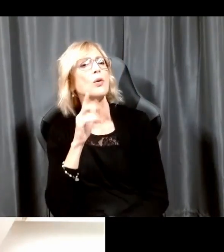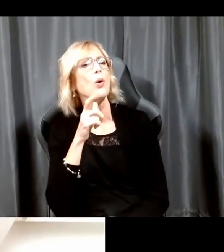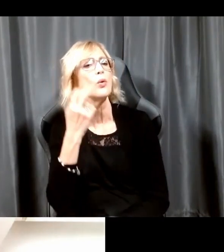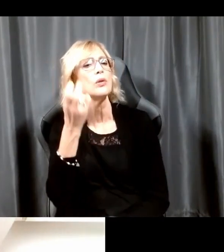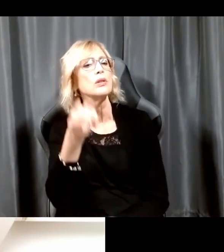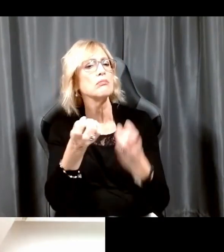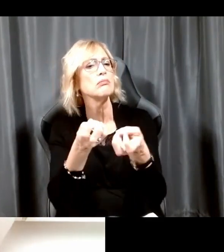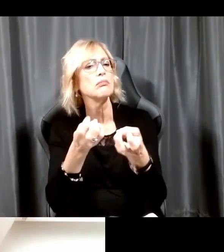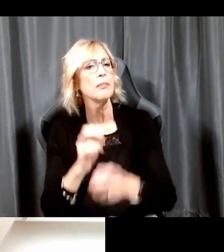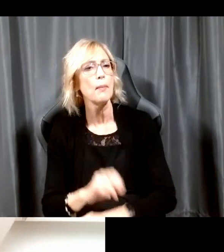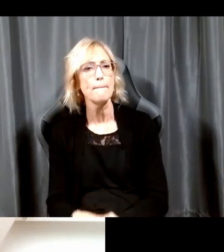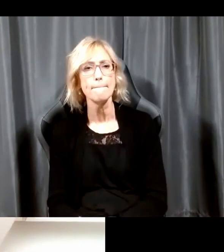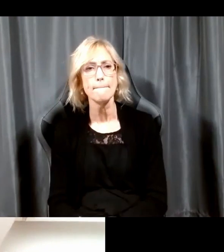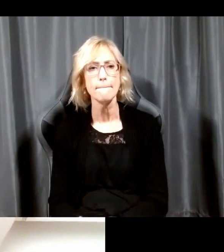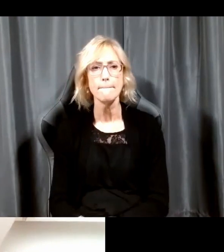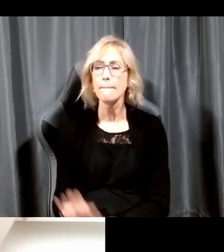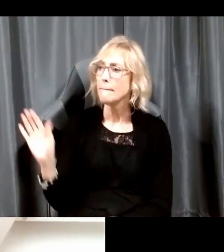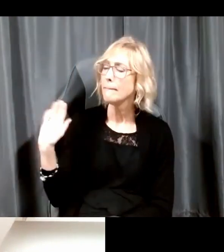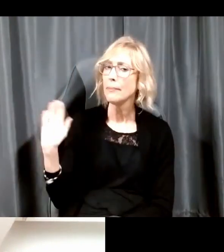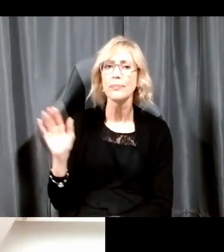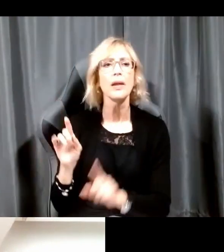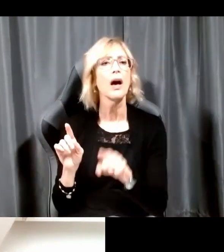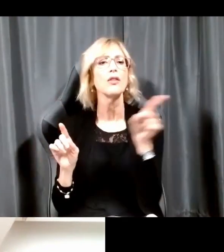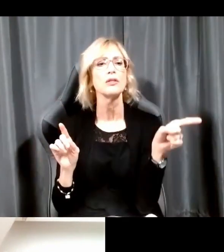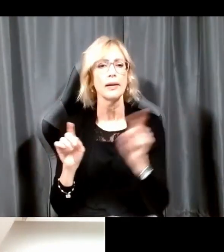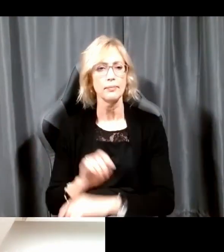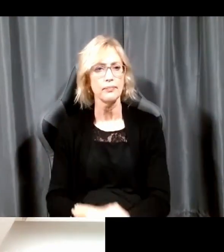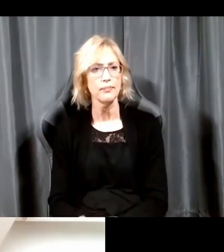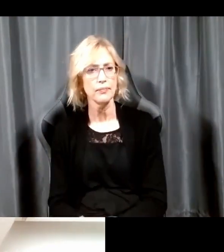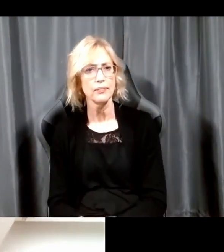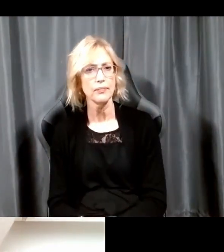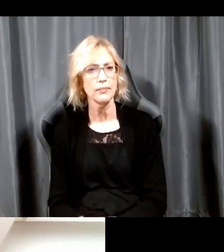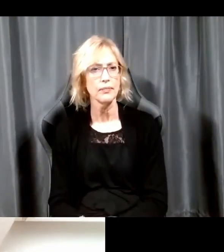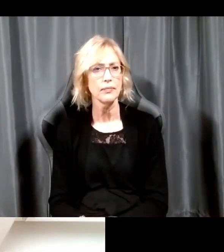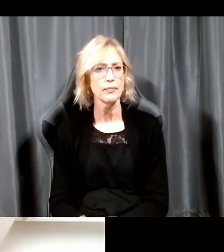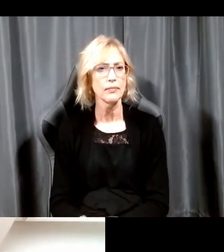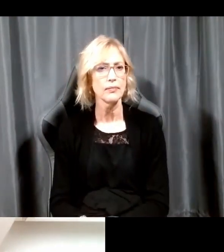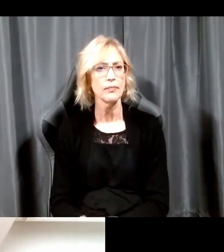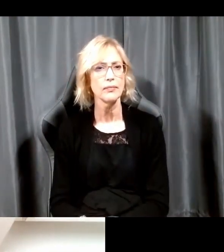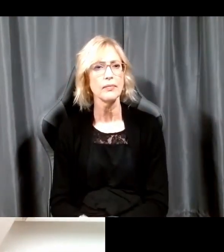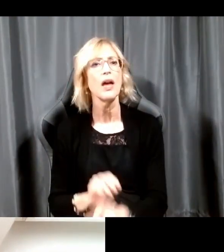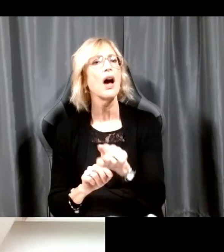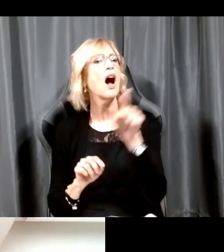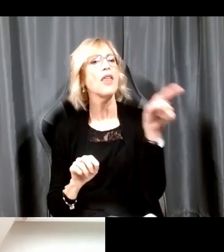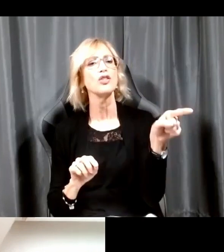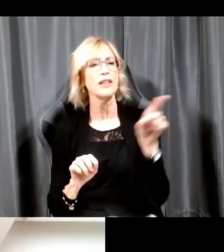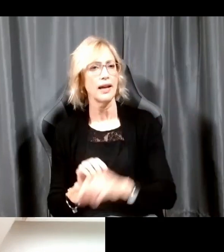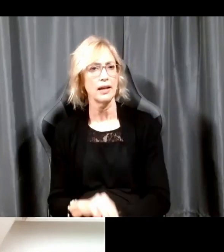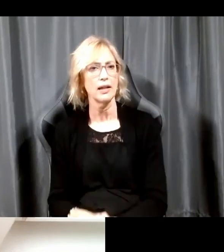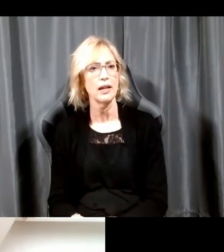you. Me. No, other side. Miyoko. Other side.